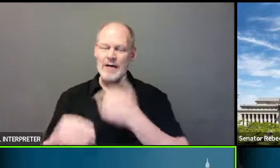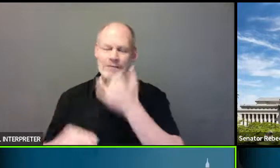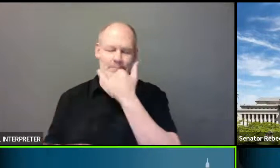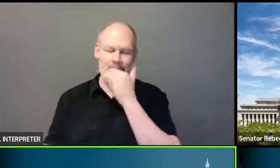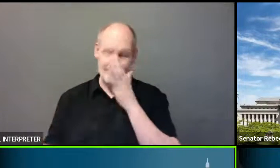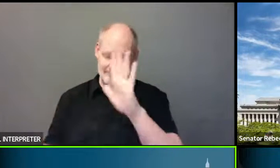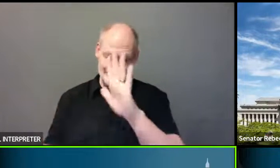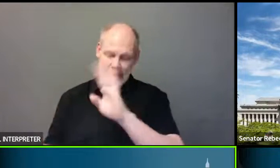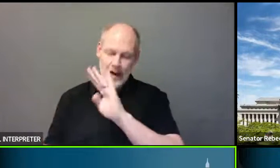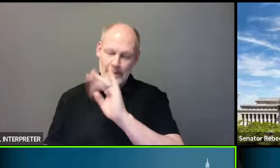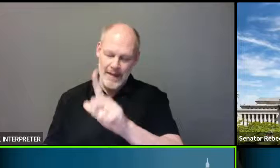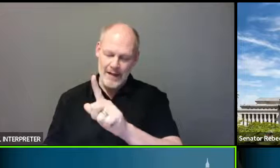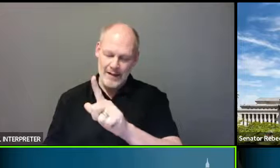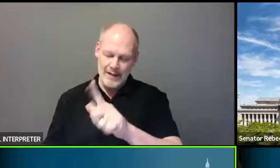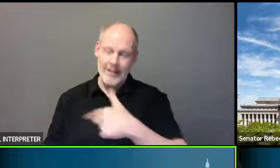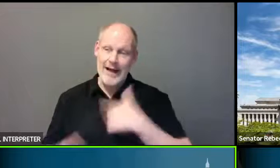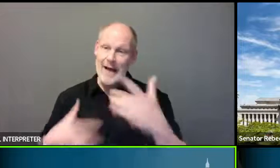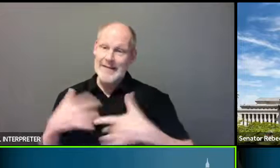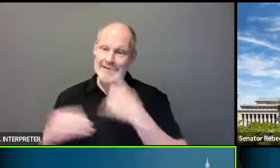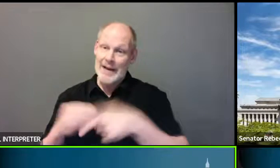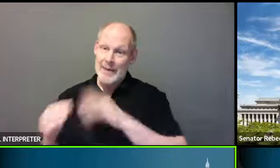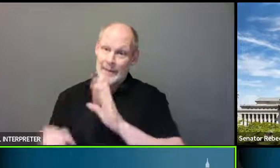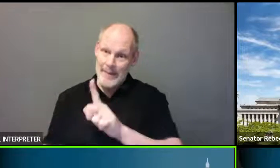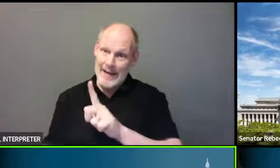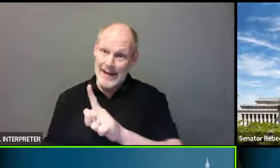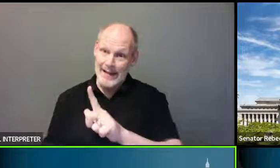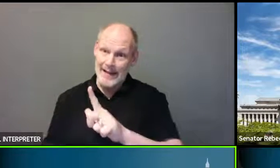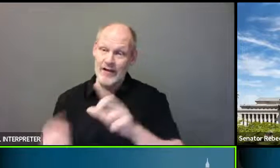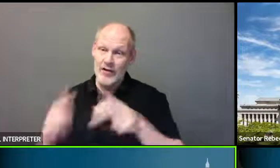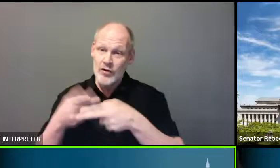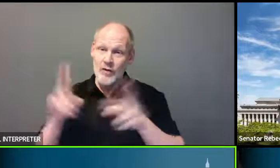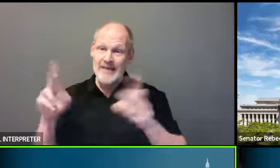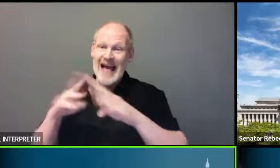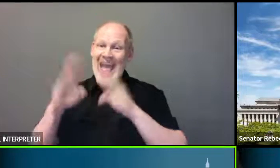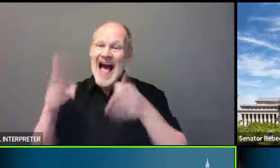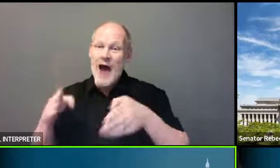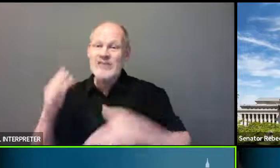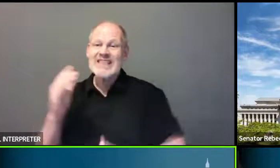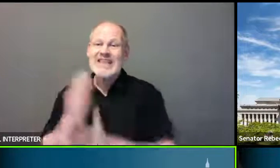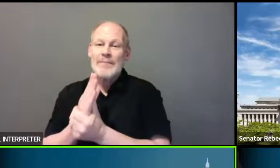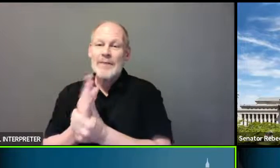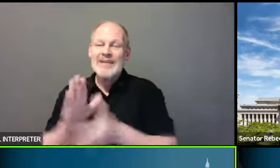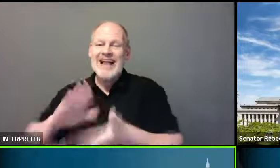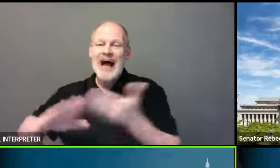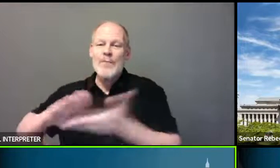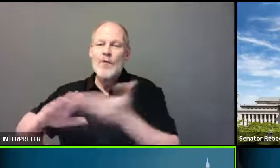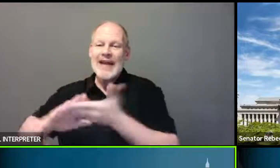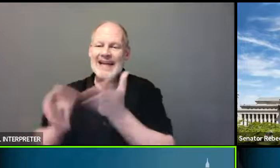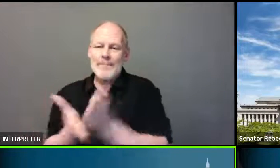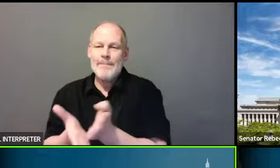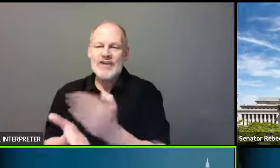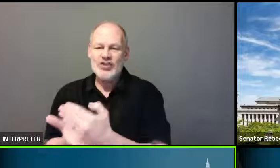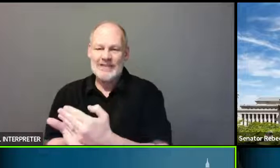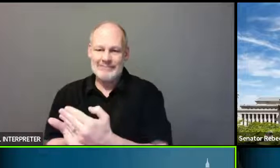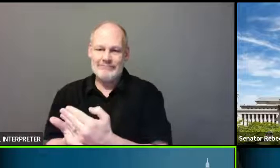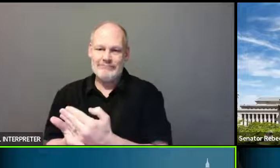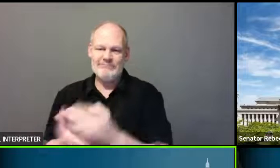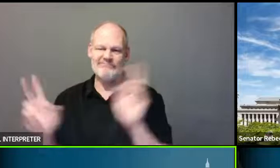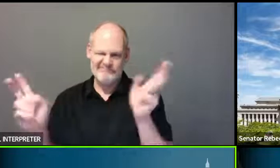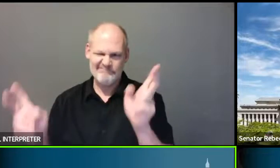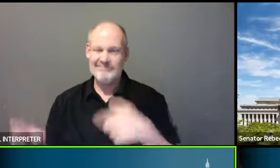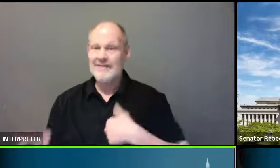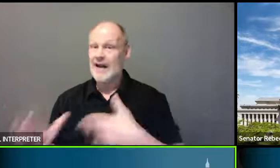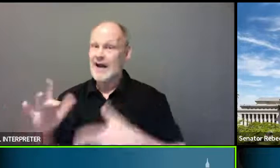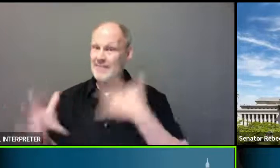I am excited about the bill. It's the House Supplemental Operating Budget. So I'm very excited about that bill.